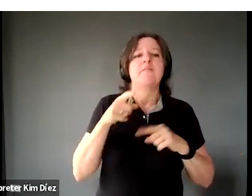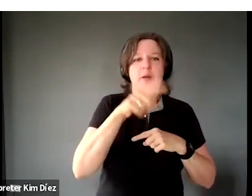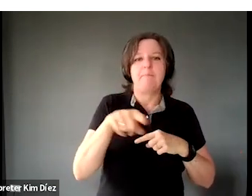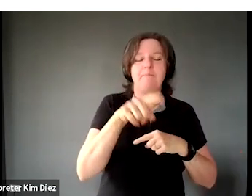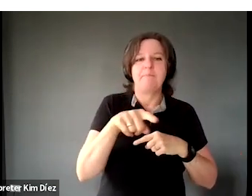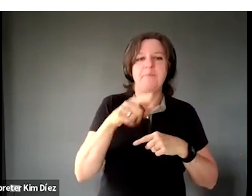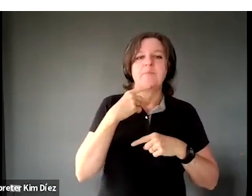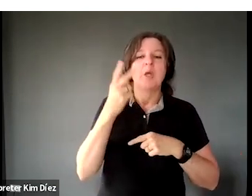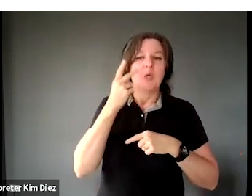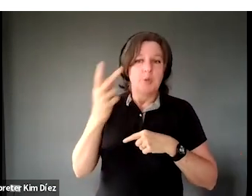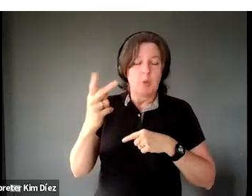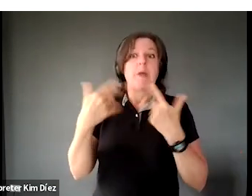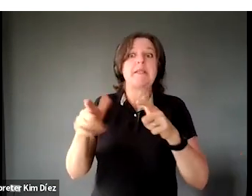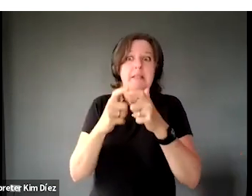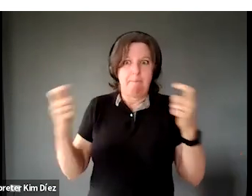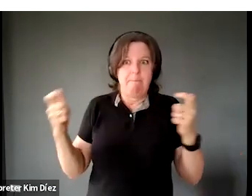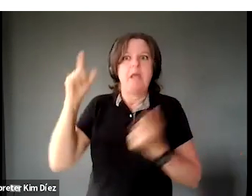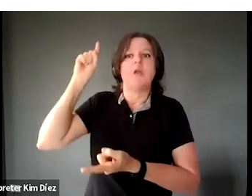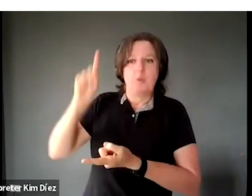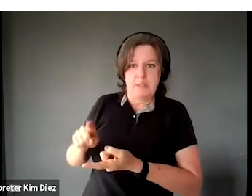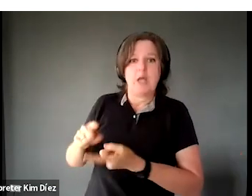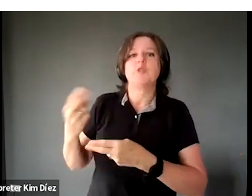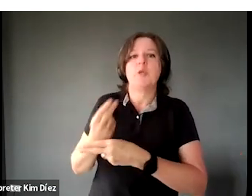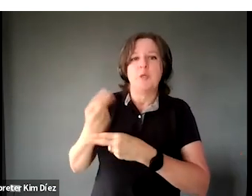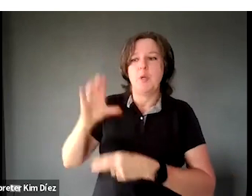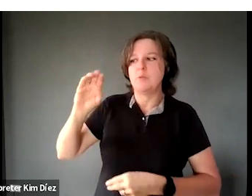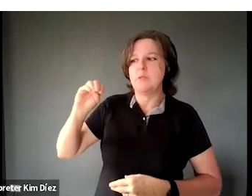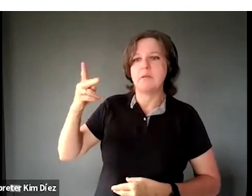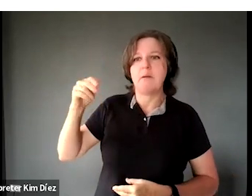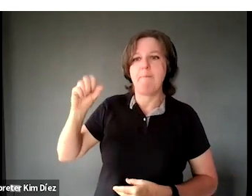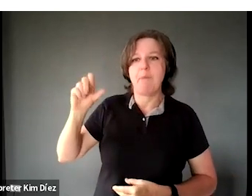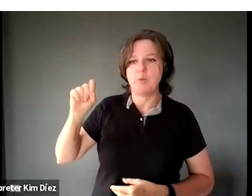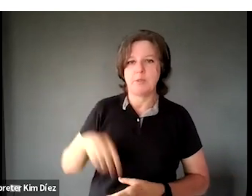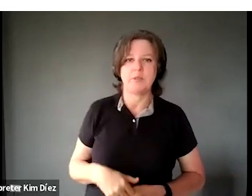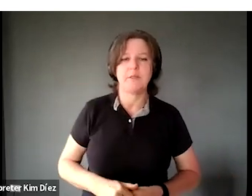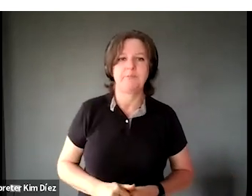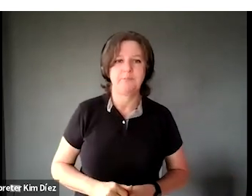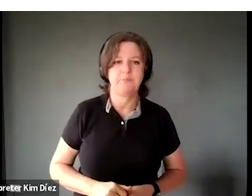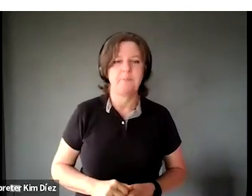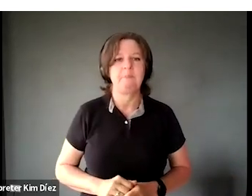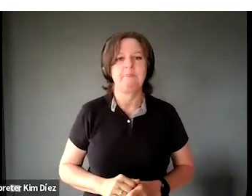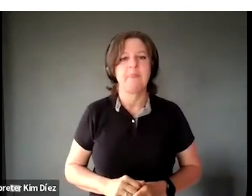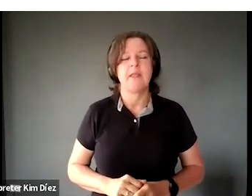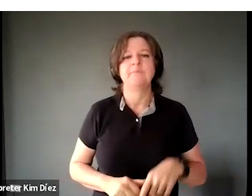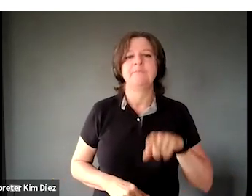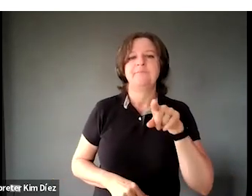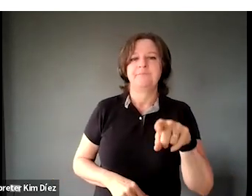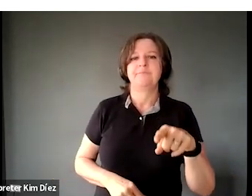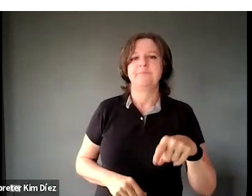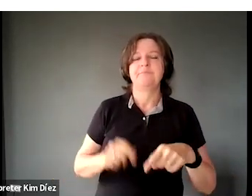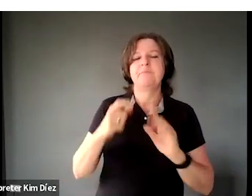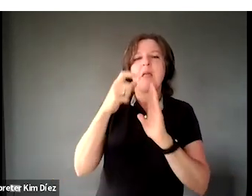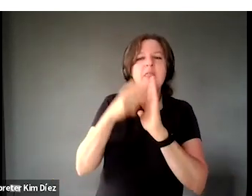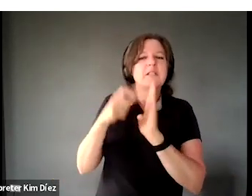compost. And we have here a significant reduction of the absorption of cadmium when